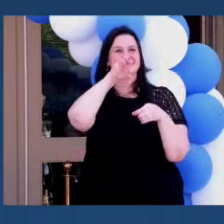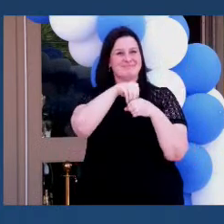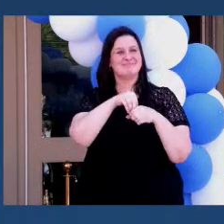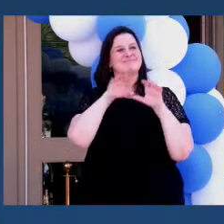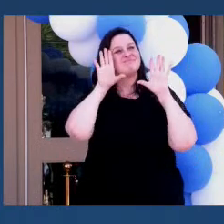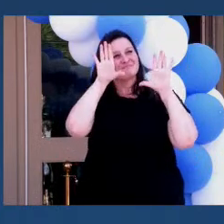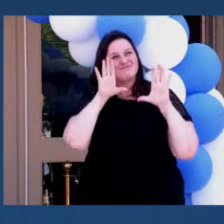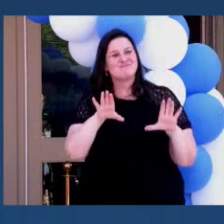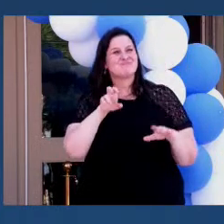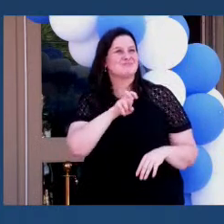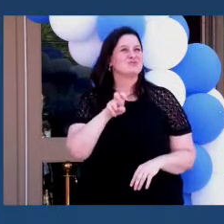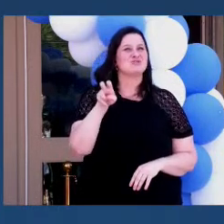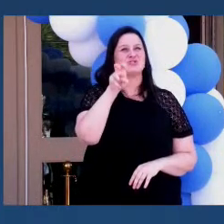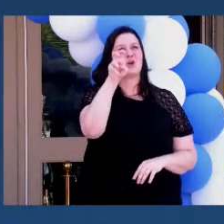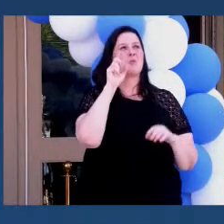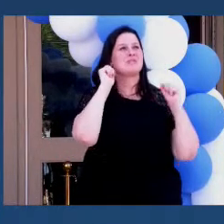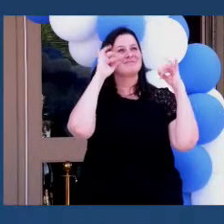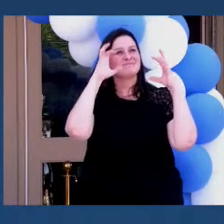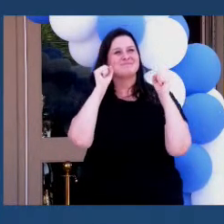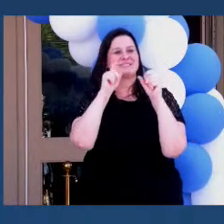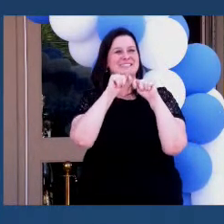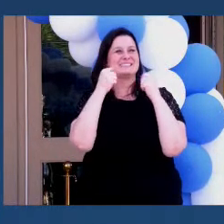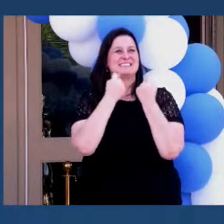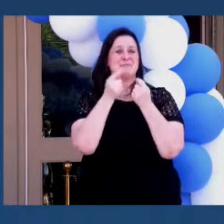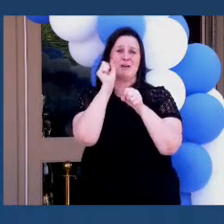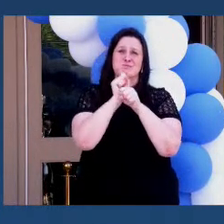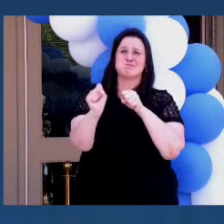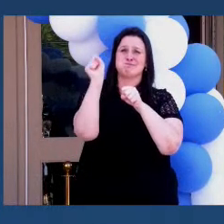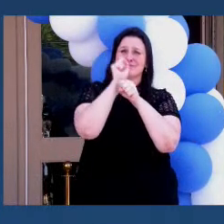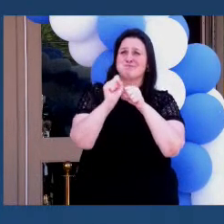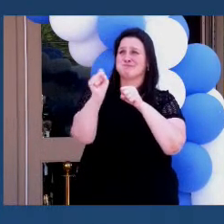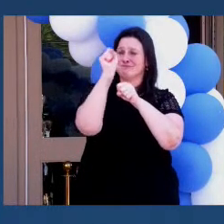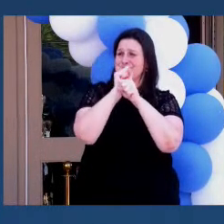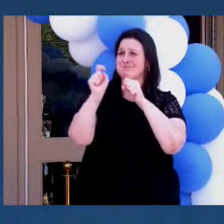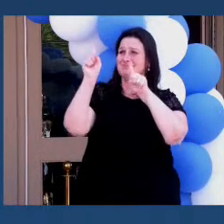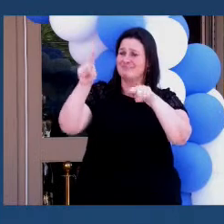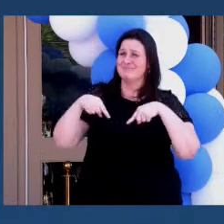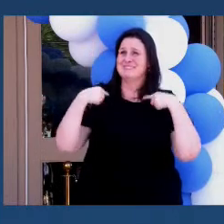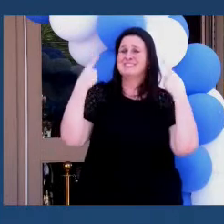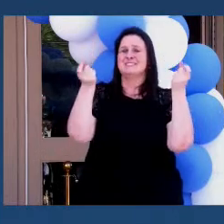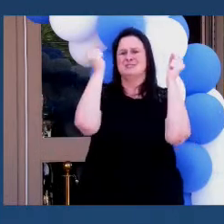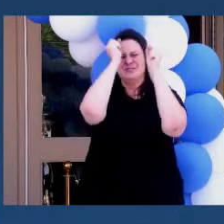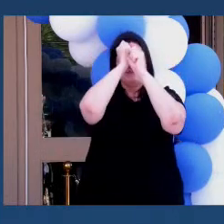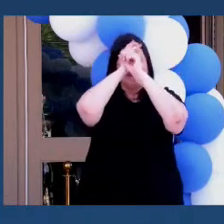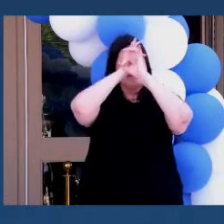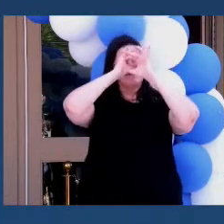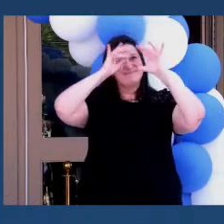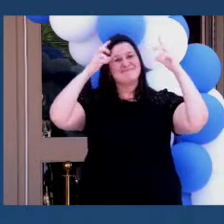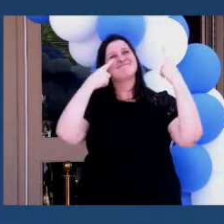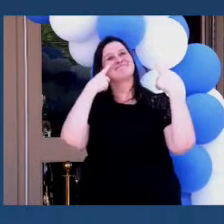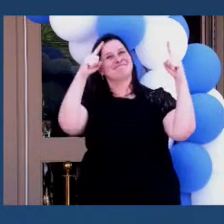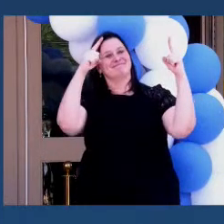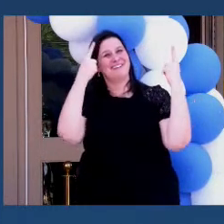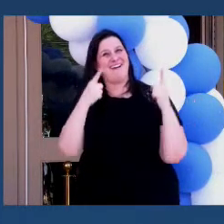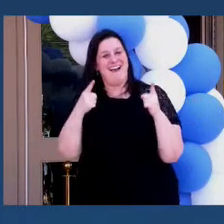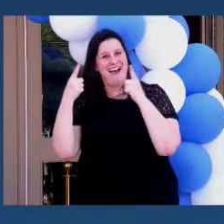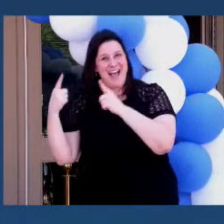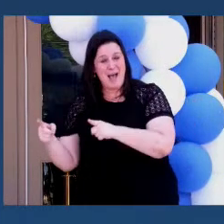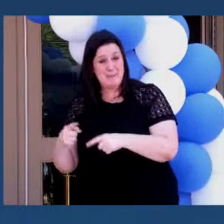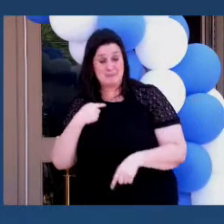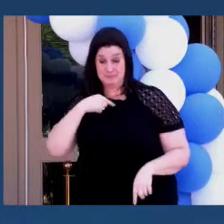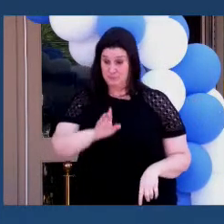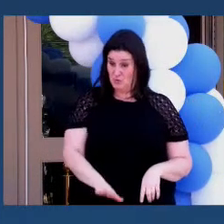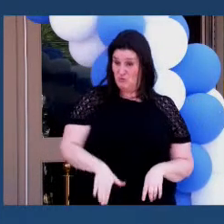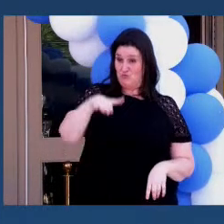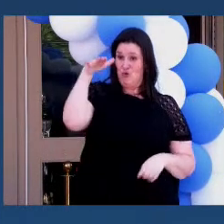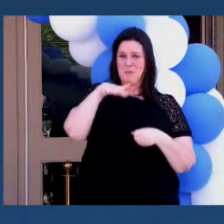an incredible team that has worked tirelessly to bring this vision to life. Growing up in this area, I